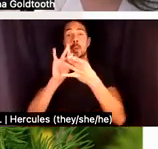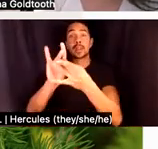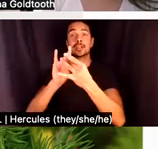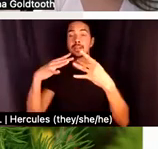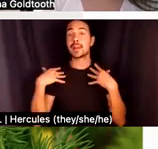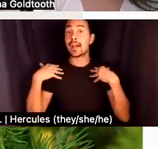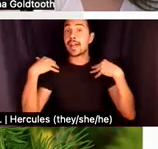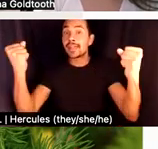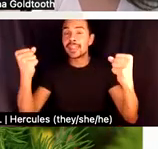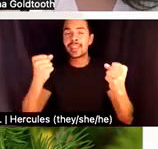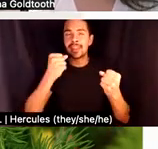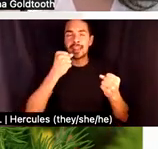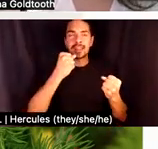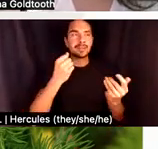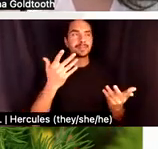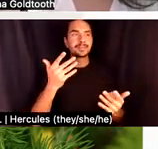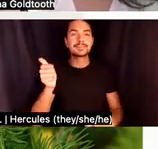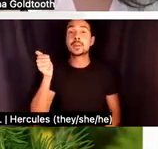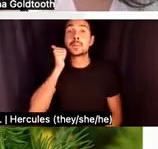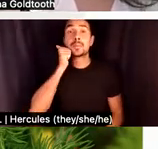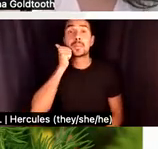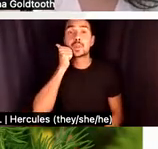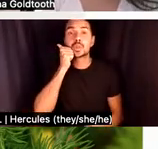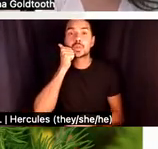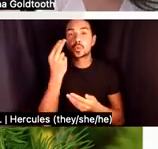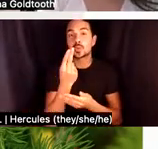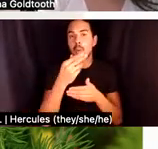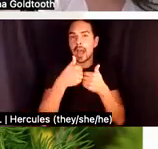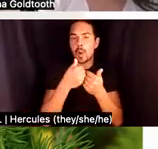and menstrual products and